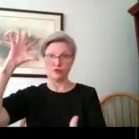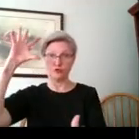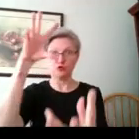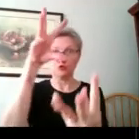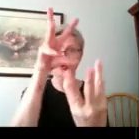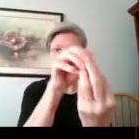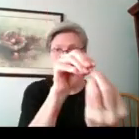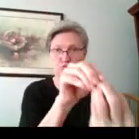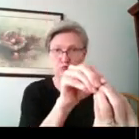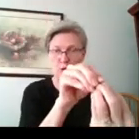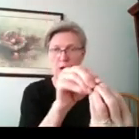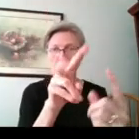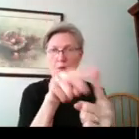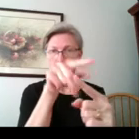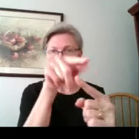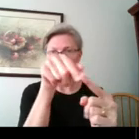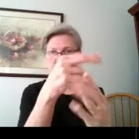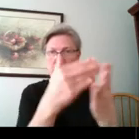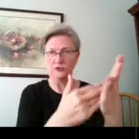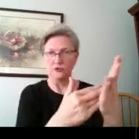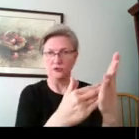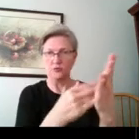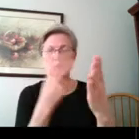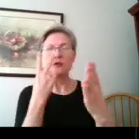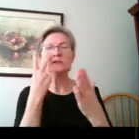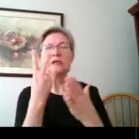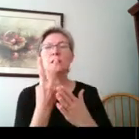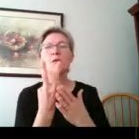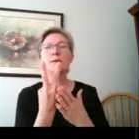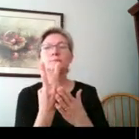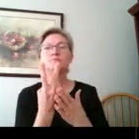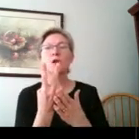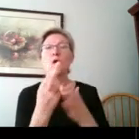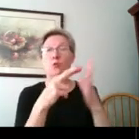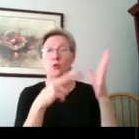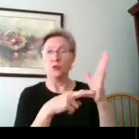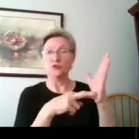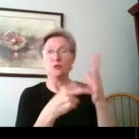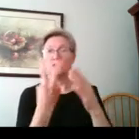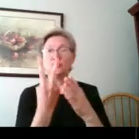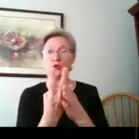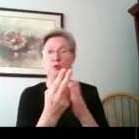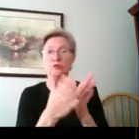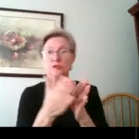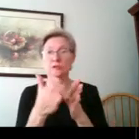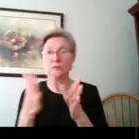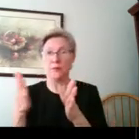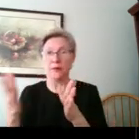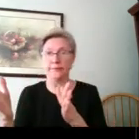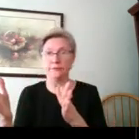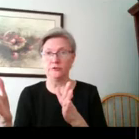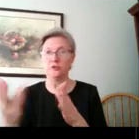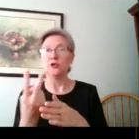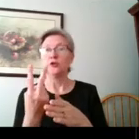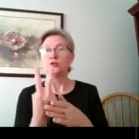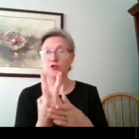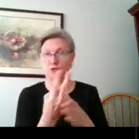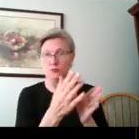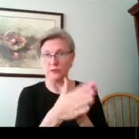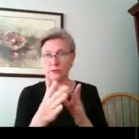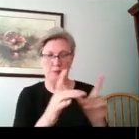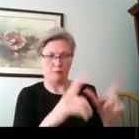data sets that have two rules in them, right? Two sets of patterns that we're looking at. And today we're going to take that and we're going to think about,